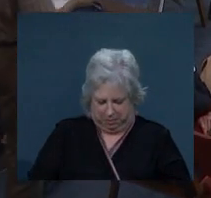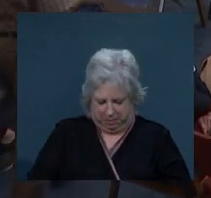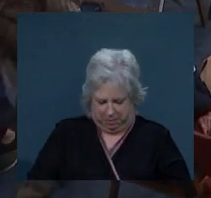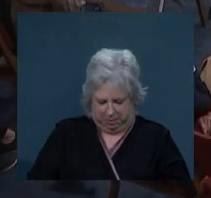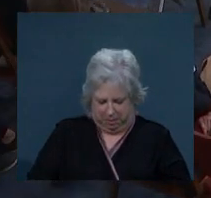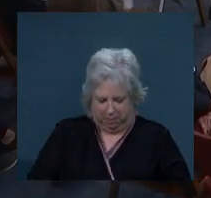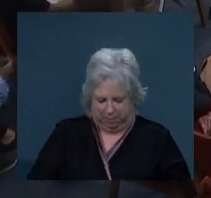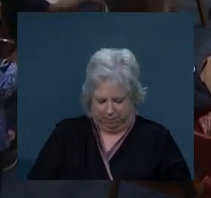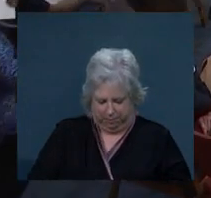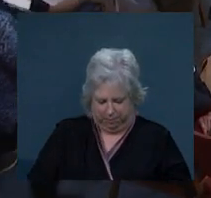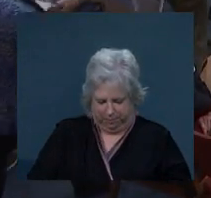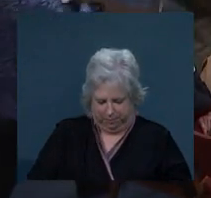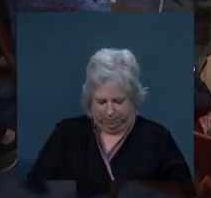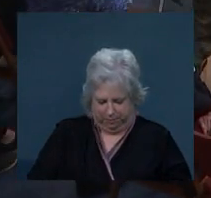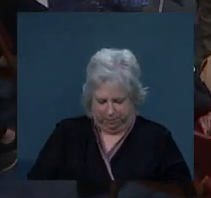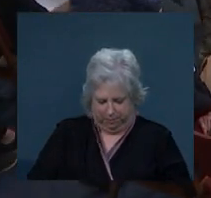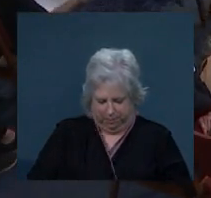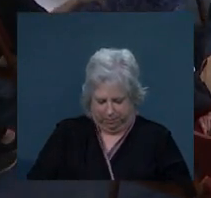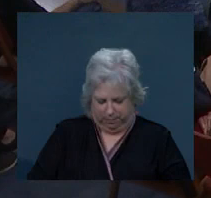B.